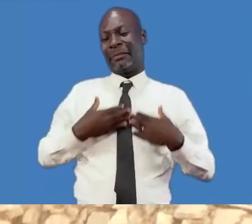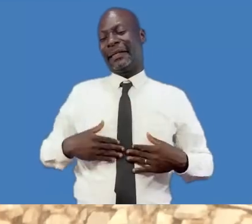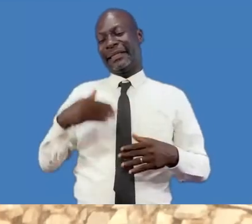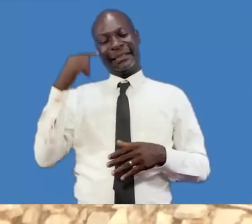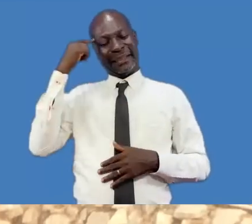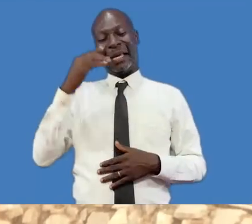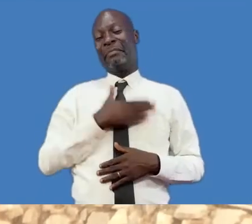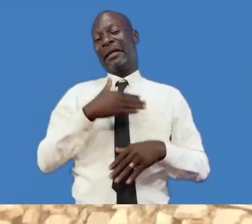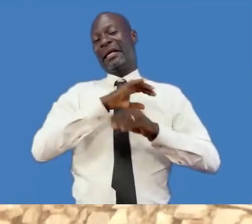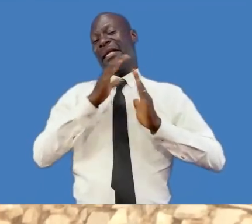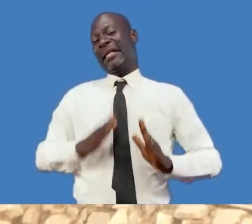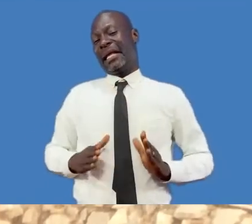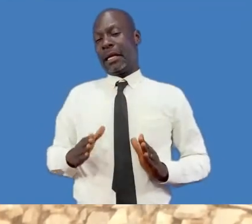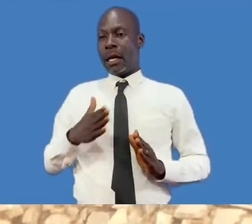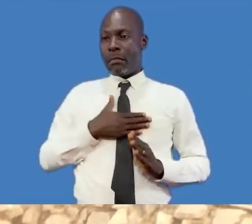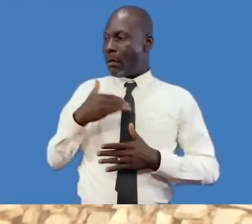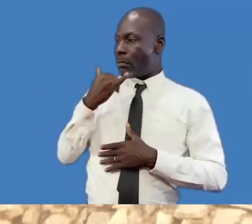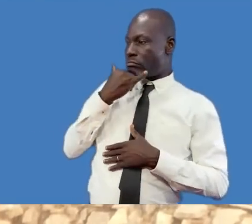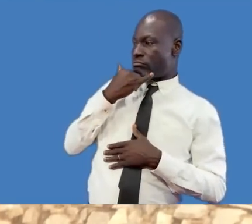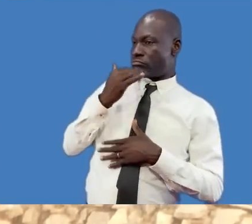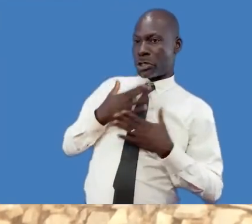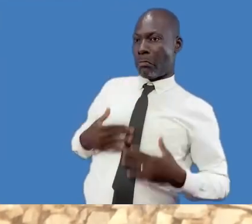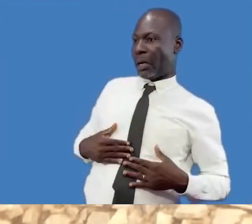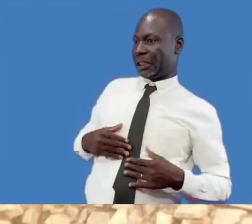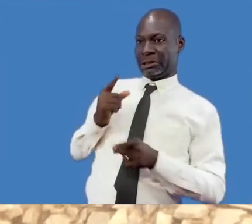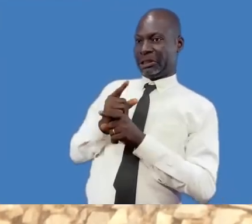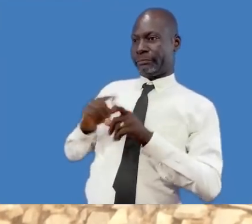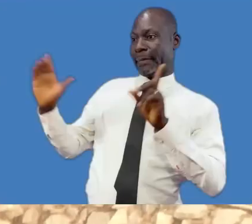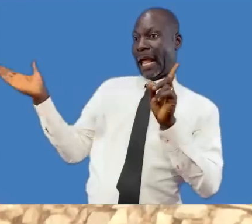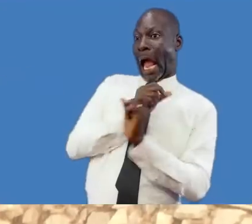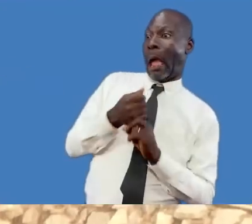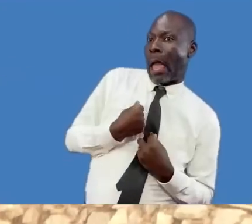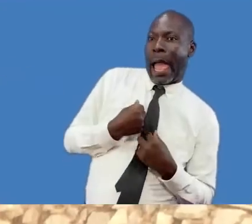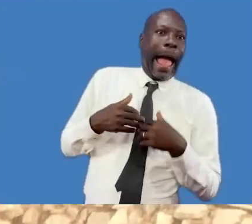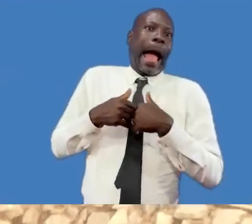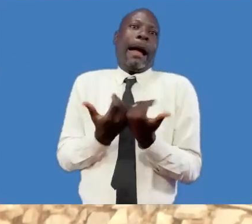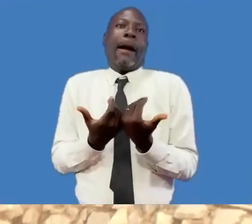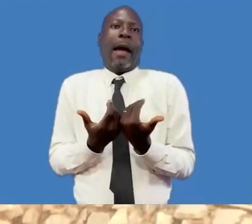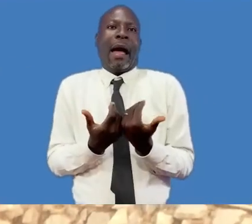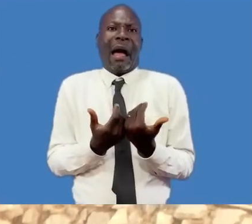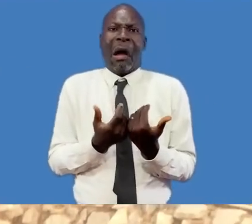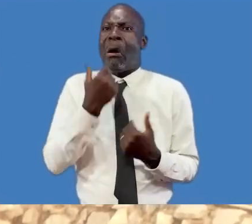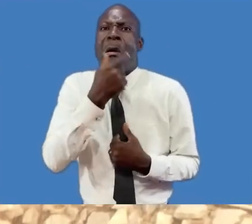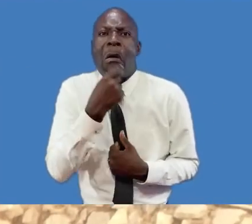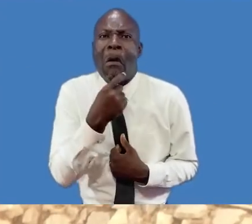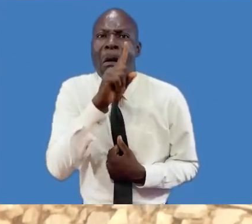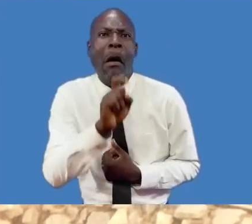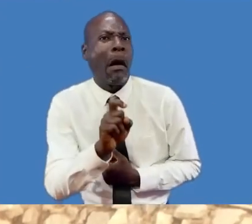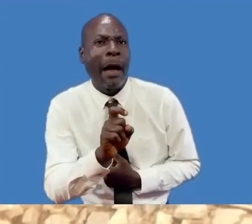meyɛ Kristoni na ade a meyɛ yi ɛnyɛ na manhwɛ yi a obi bɛba abɛkye me. Question ne sɛ obi hɔ na ɛba abɛkye